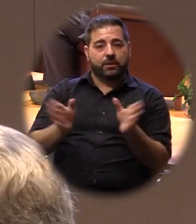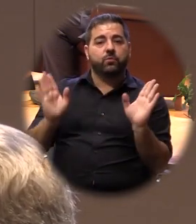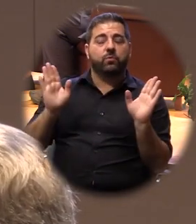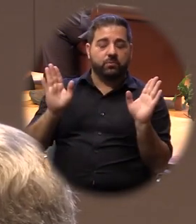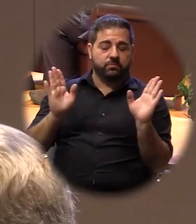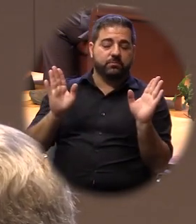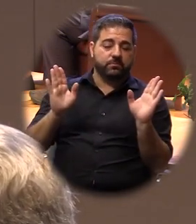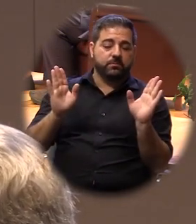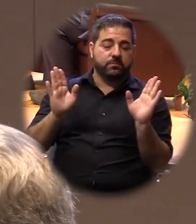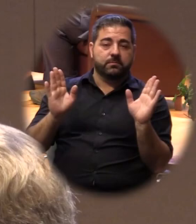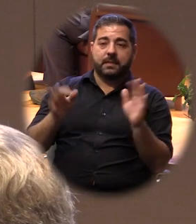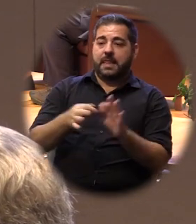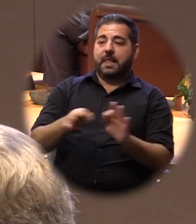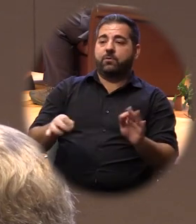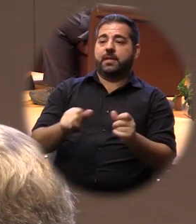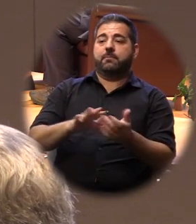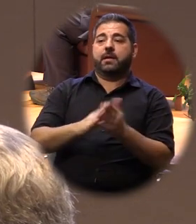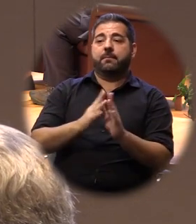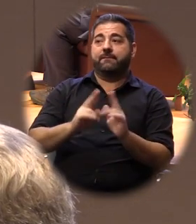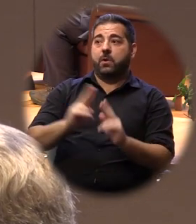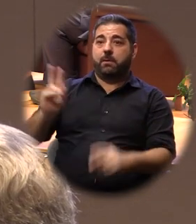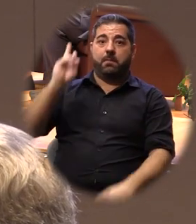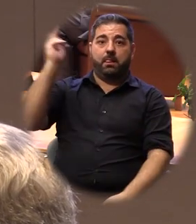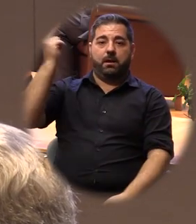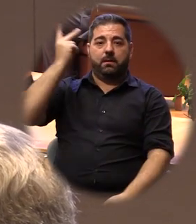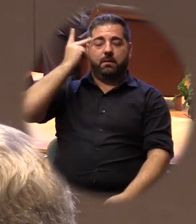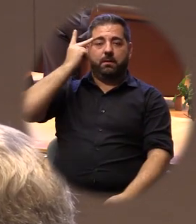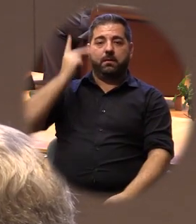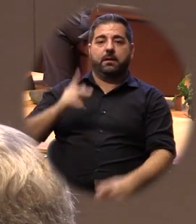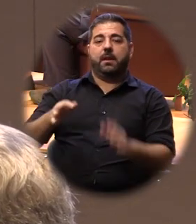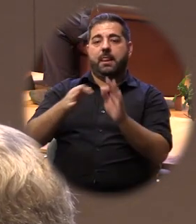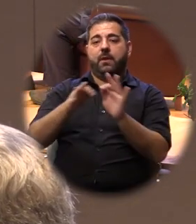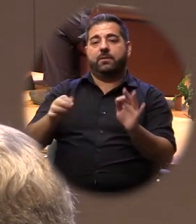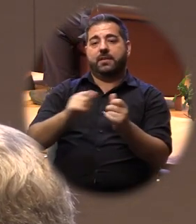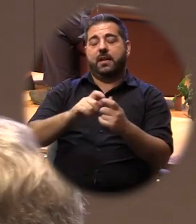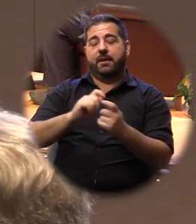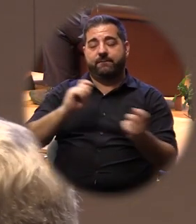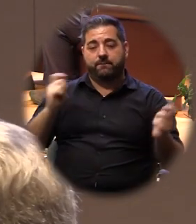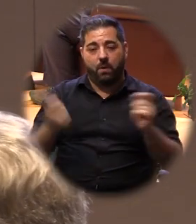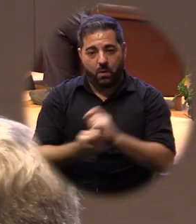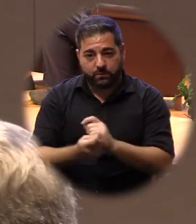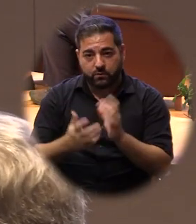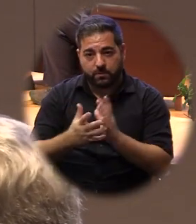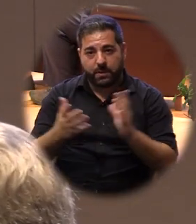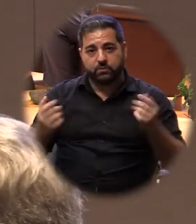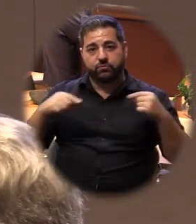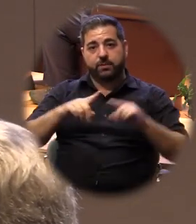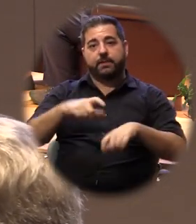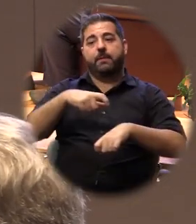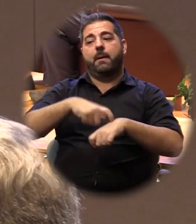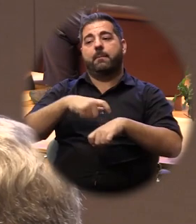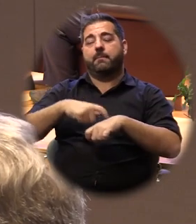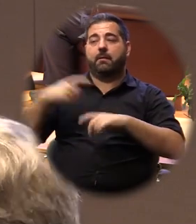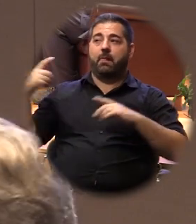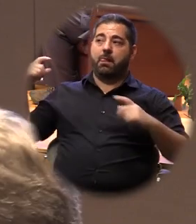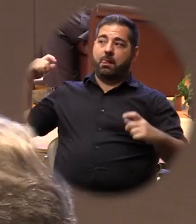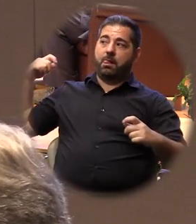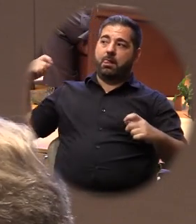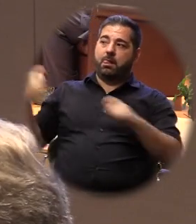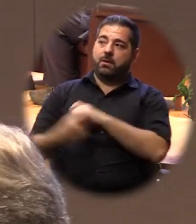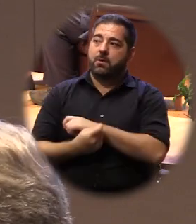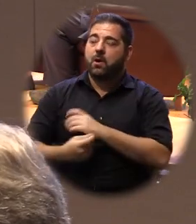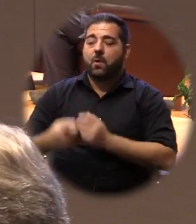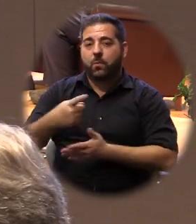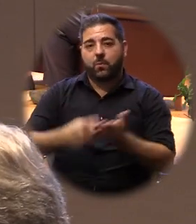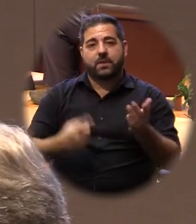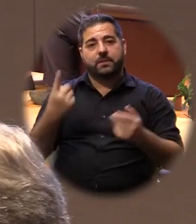it's just that language can be so politicized and language can evolve so much over time that what someone means